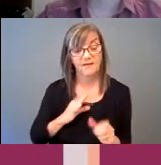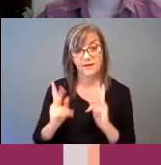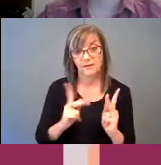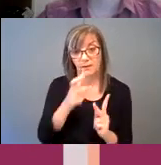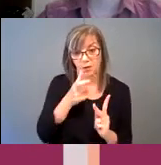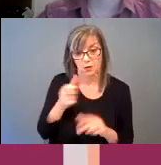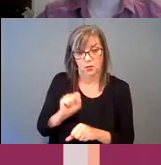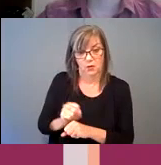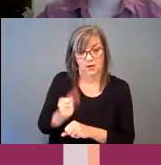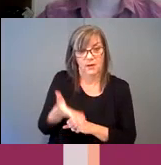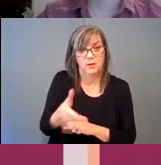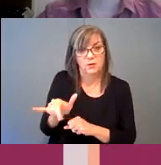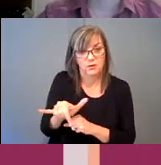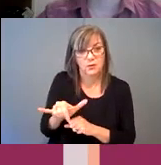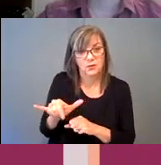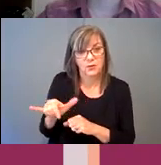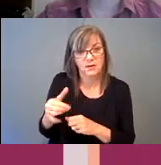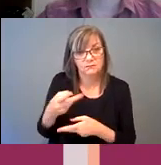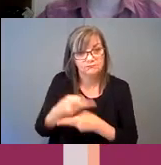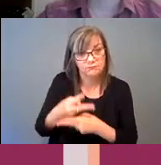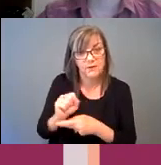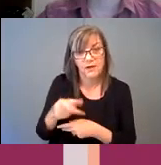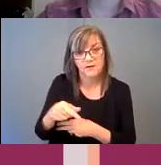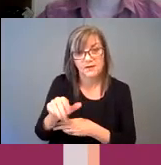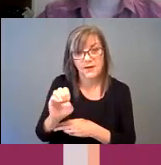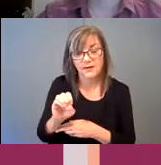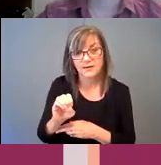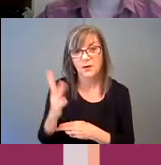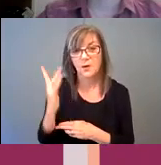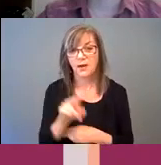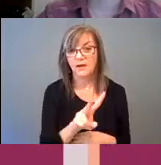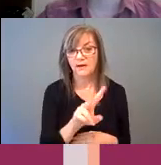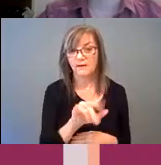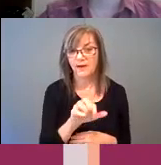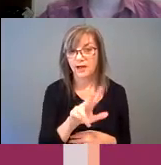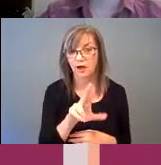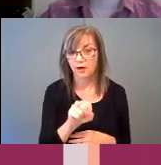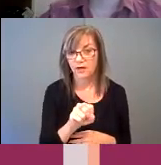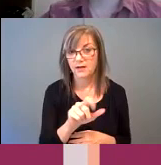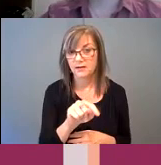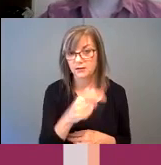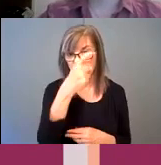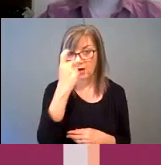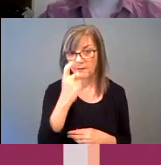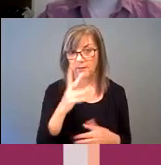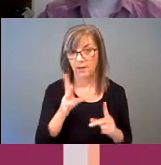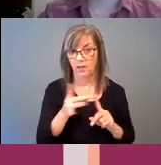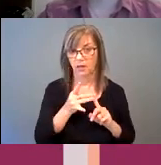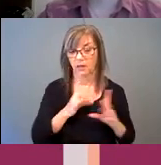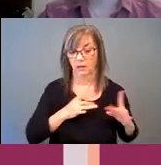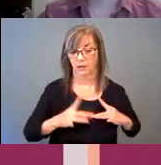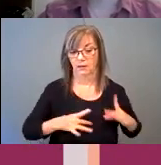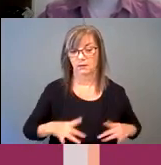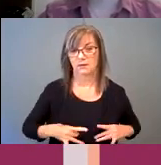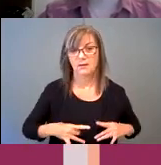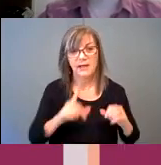is really, really huge too, because vicarious trauma and being exposed to trauma can kind of impact the way